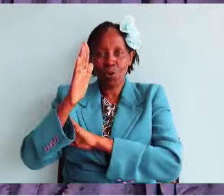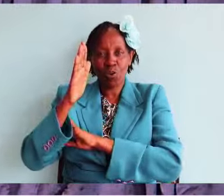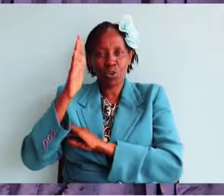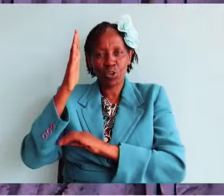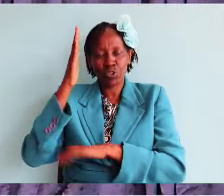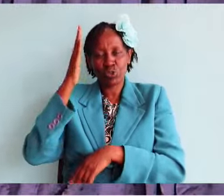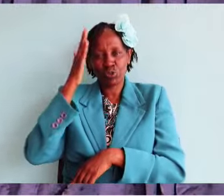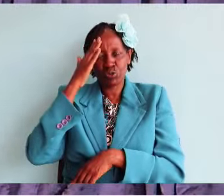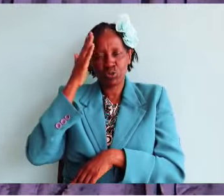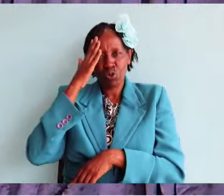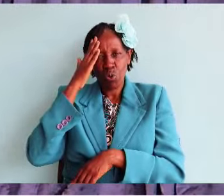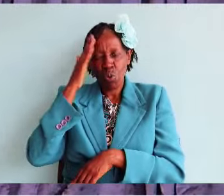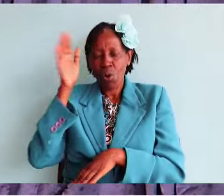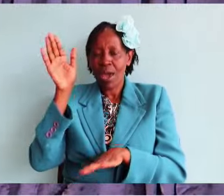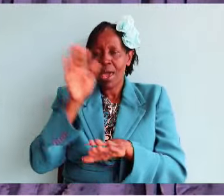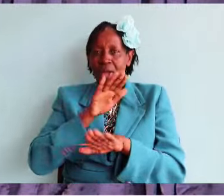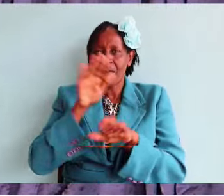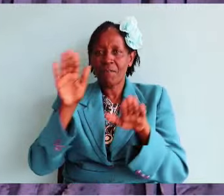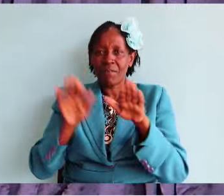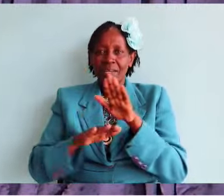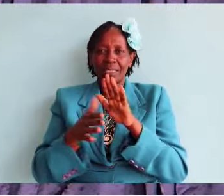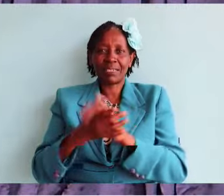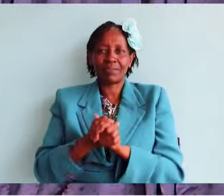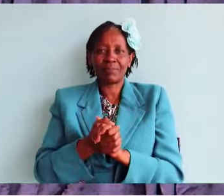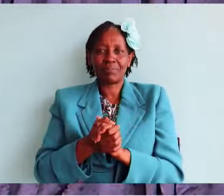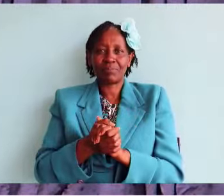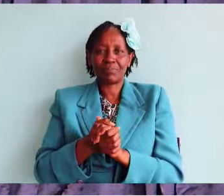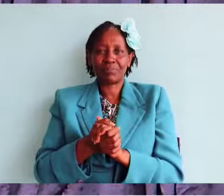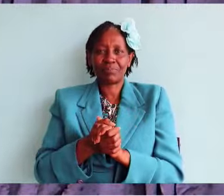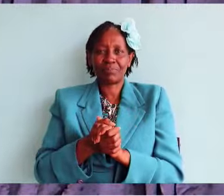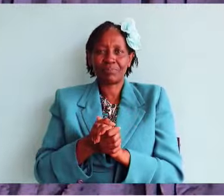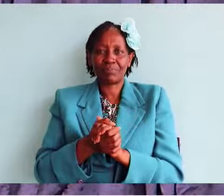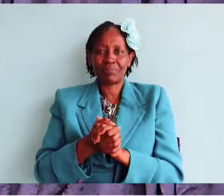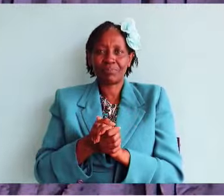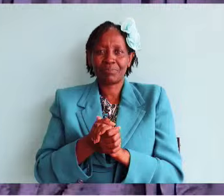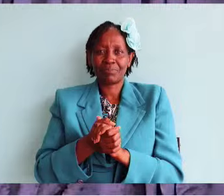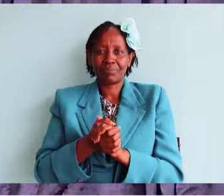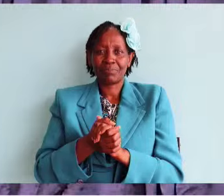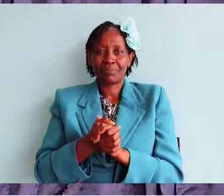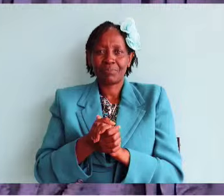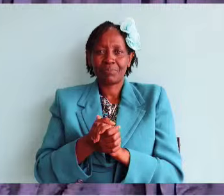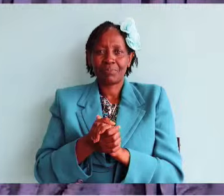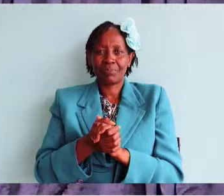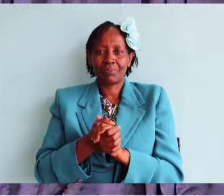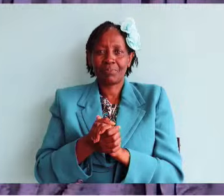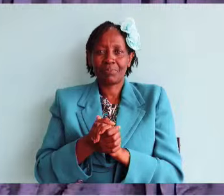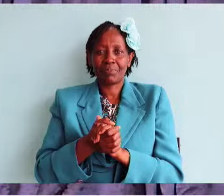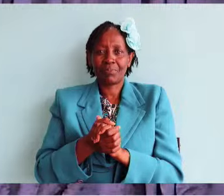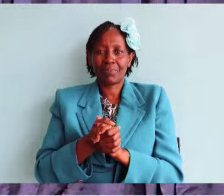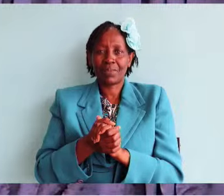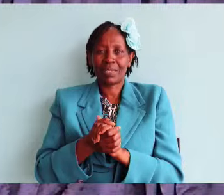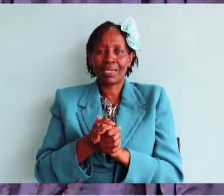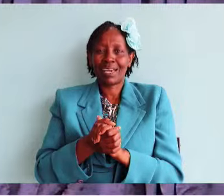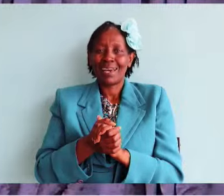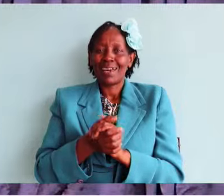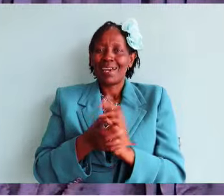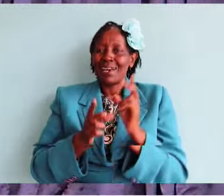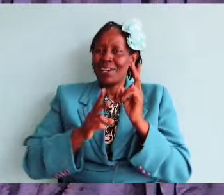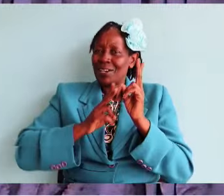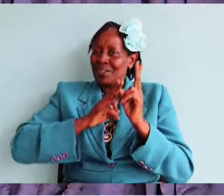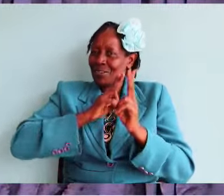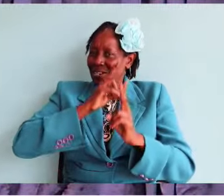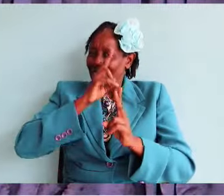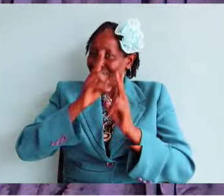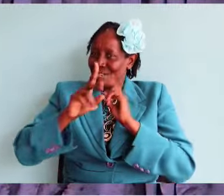will make sure that that doesn't happen at all. So 32,000 men were brought.